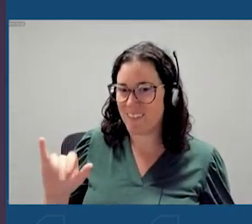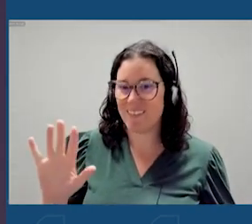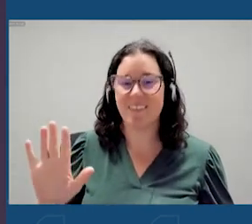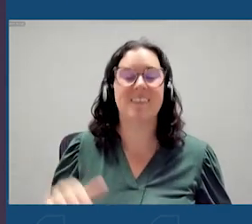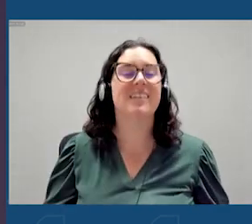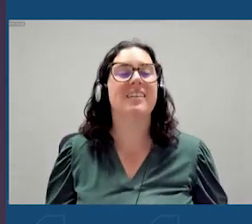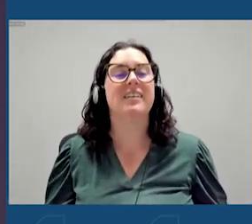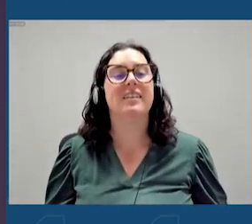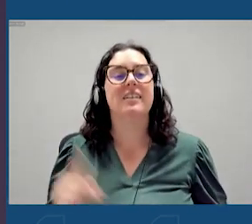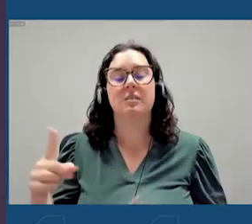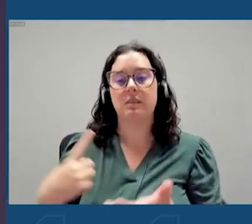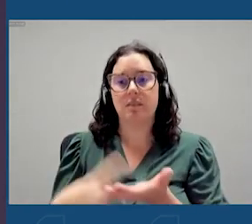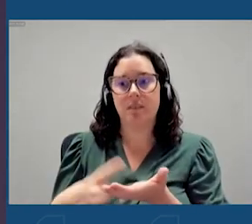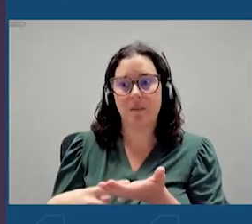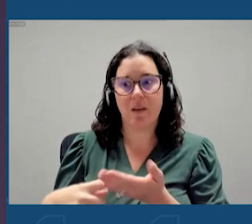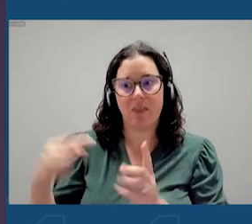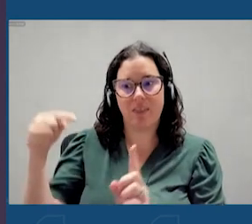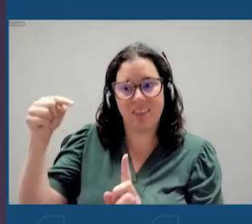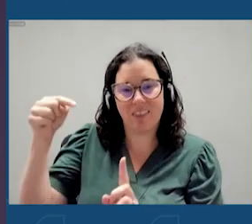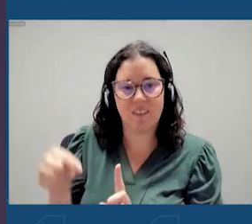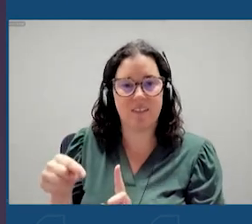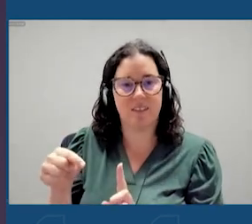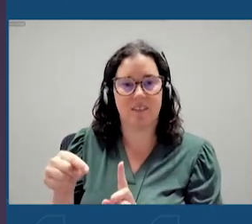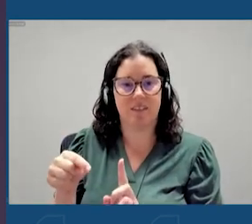about this